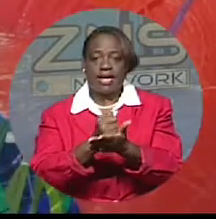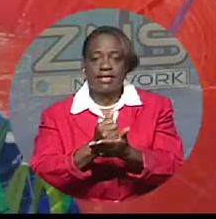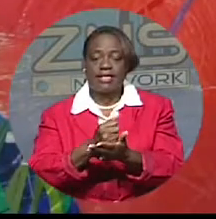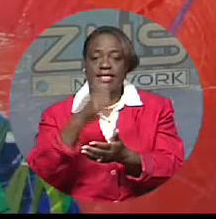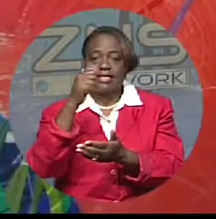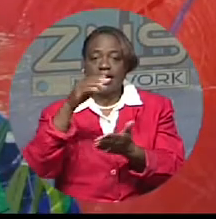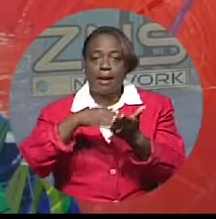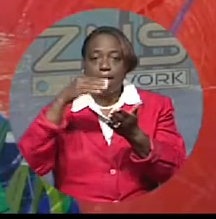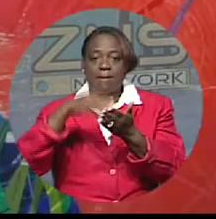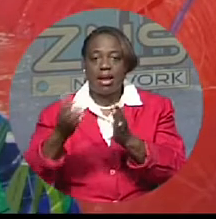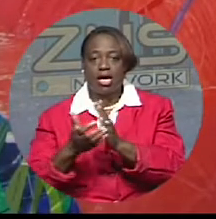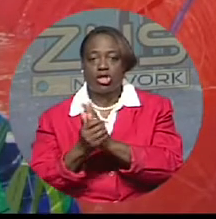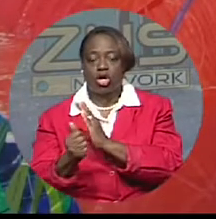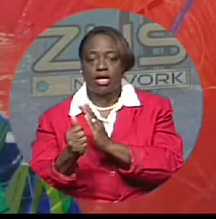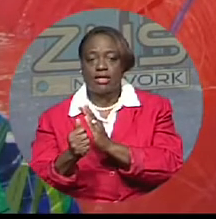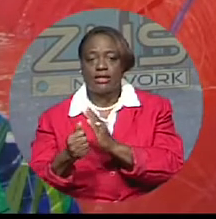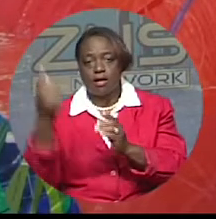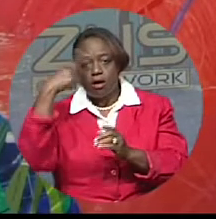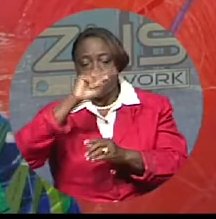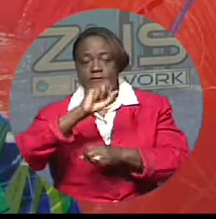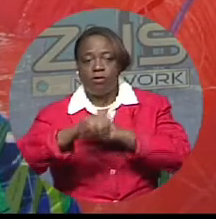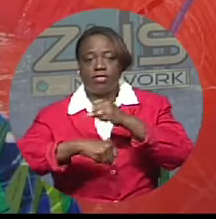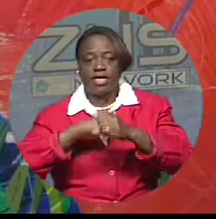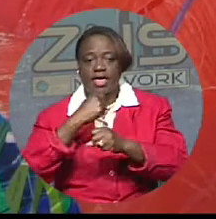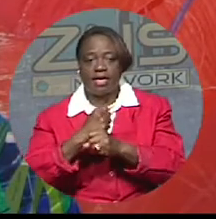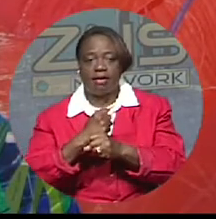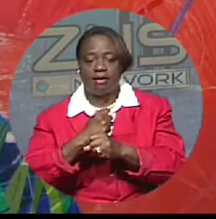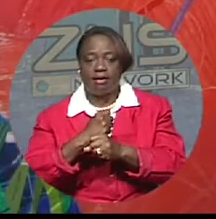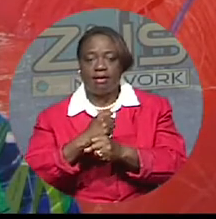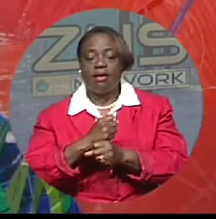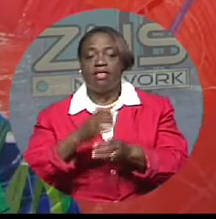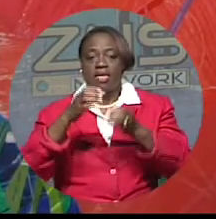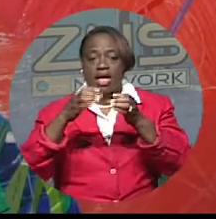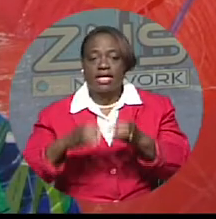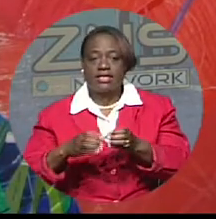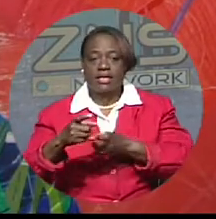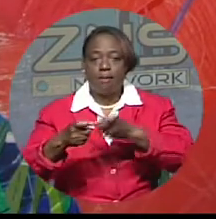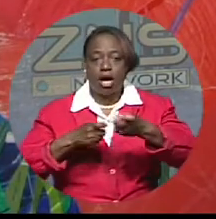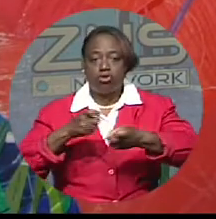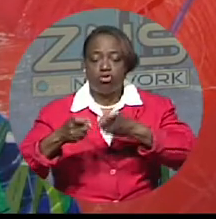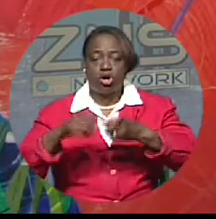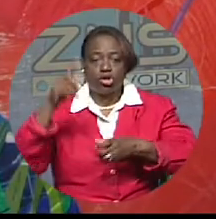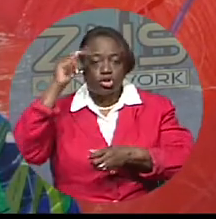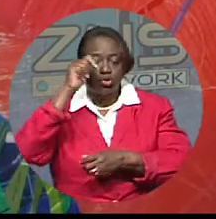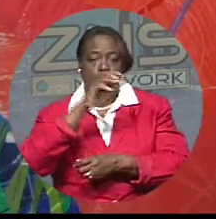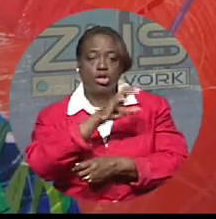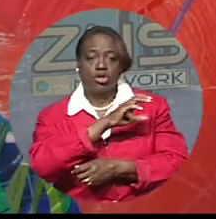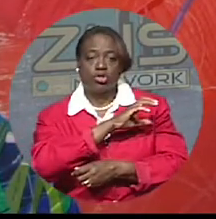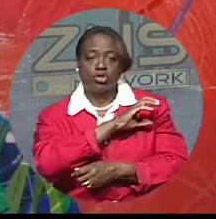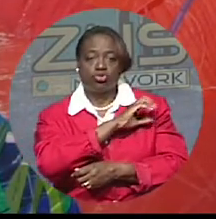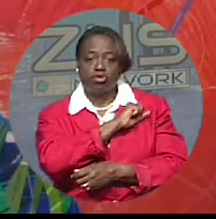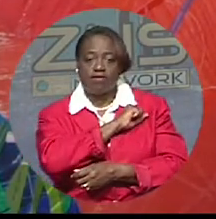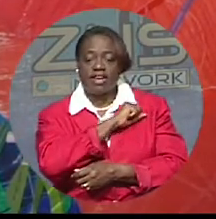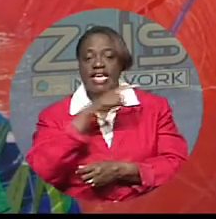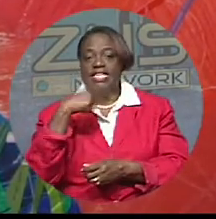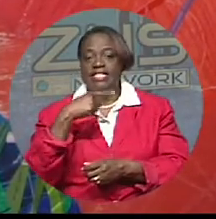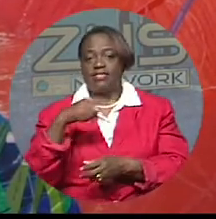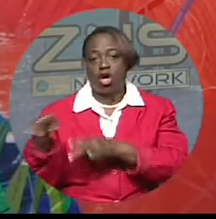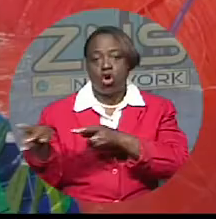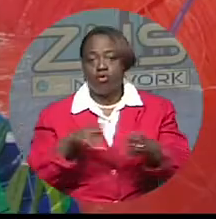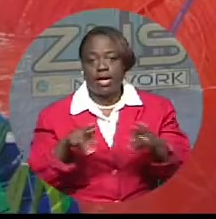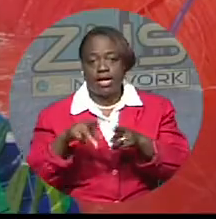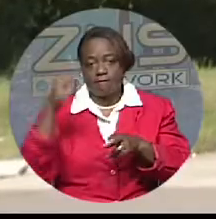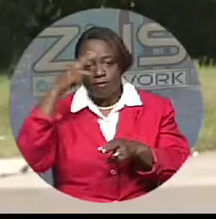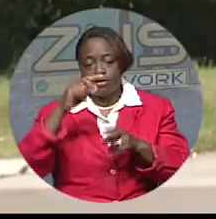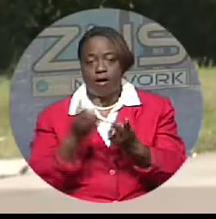far, Assistant Customs Controller Tony Scriven says the department was ready for the rollout of value-added tax on January 1st after